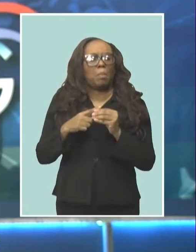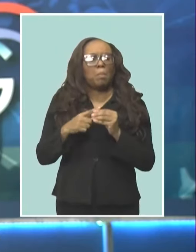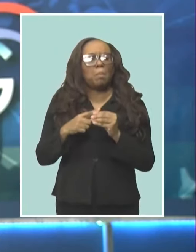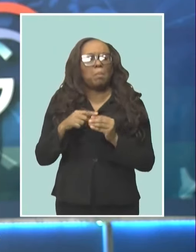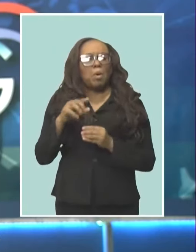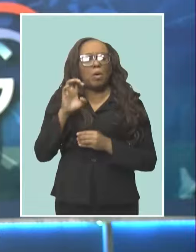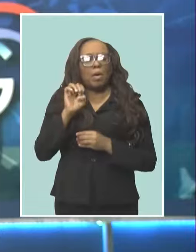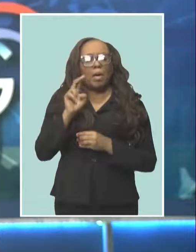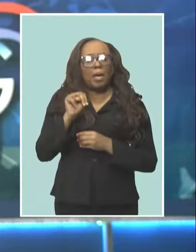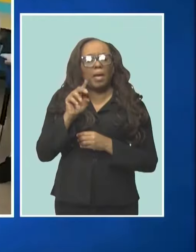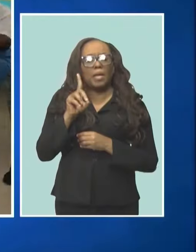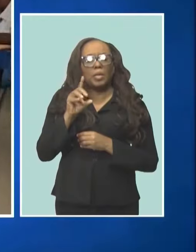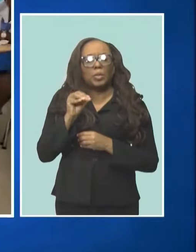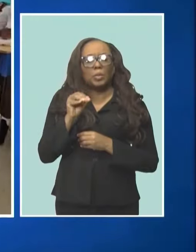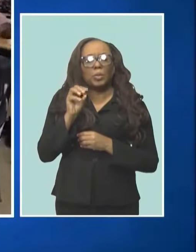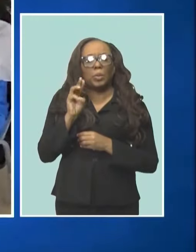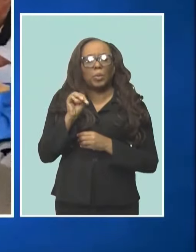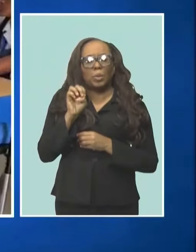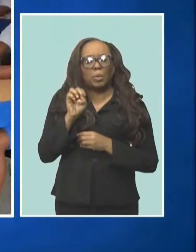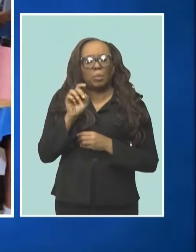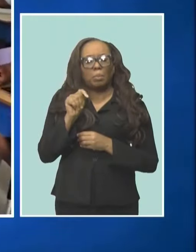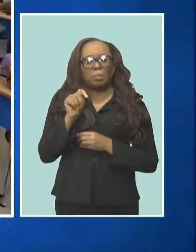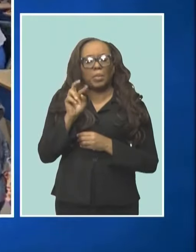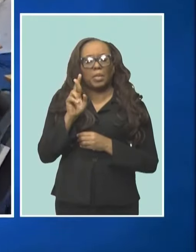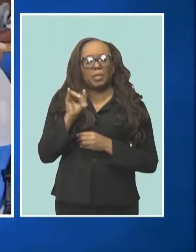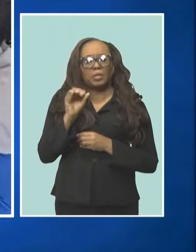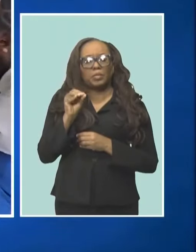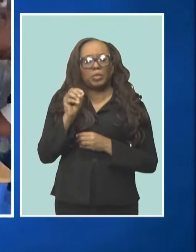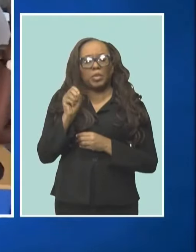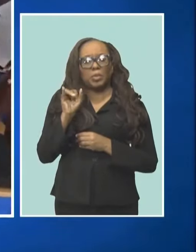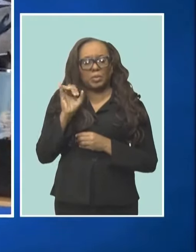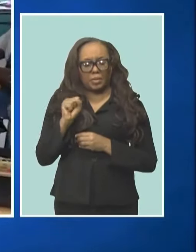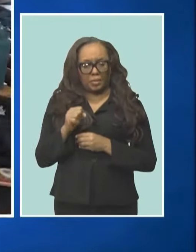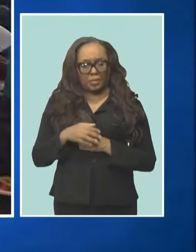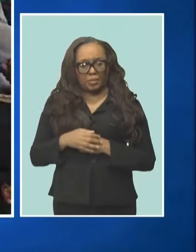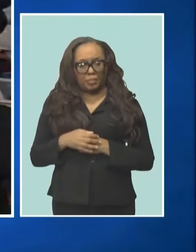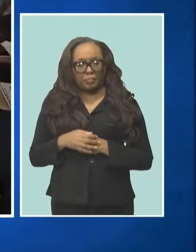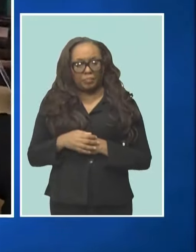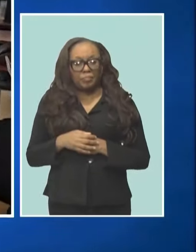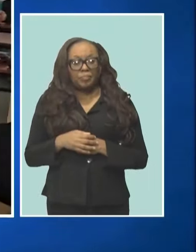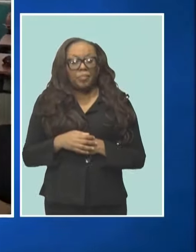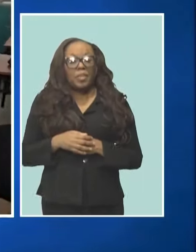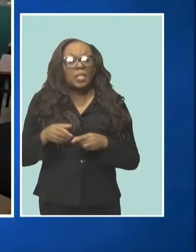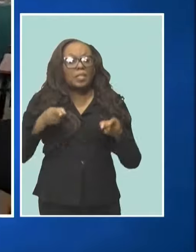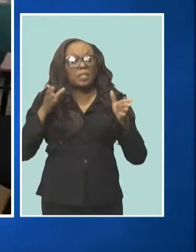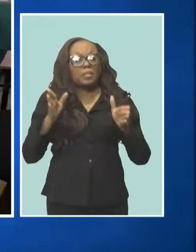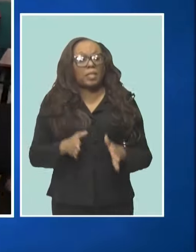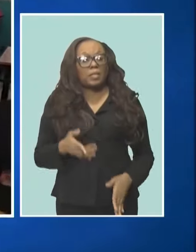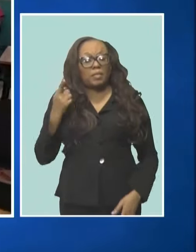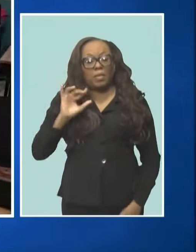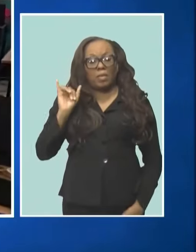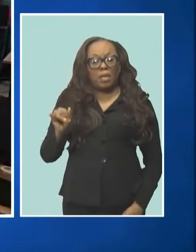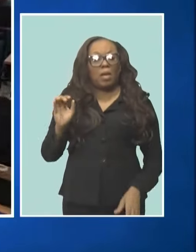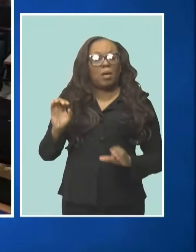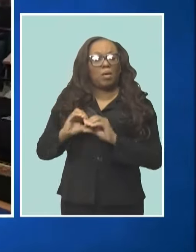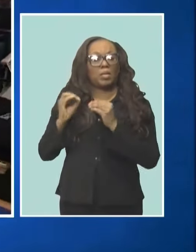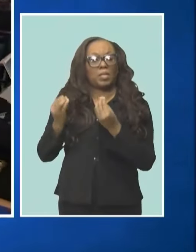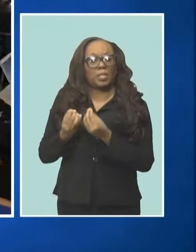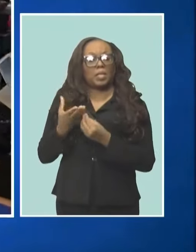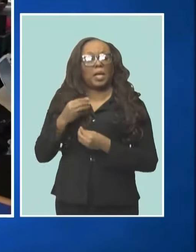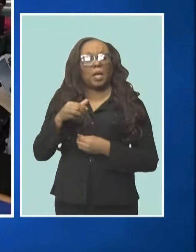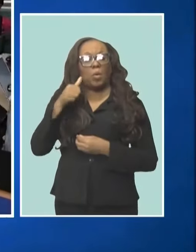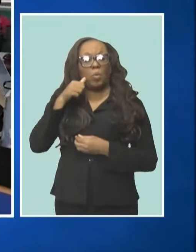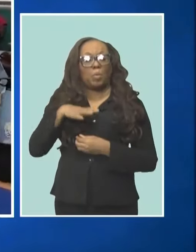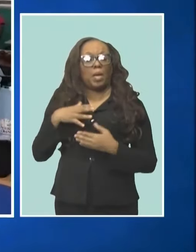endometriosis. That's according to founder and executive director of the Katrina Endometriosis and Women Health Association of Barbados,